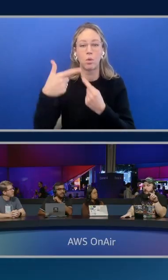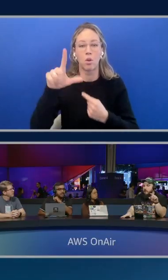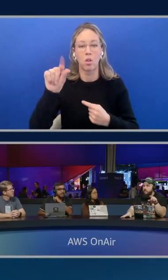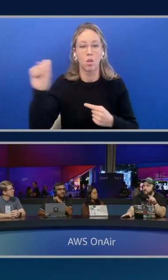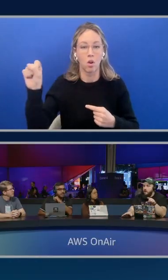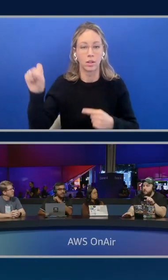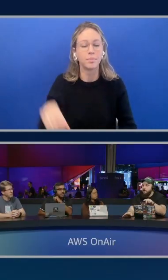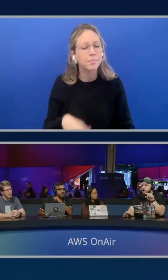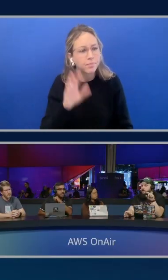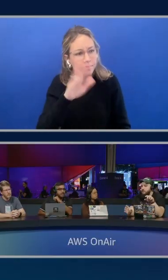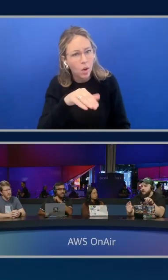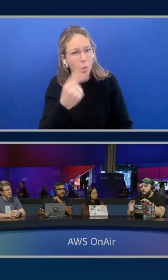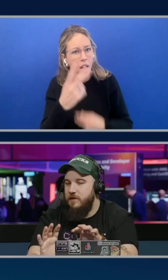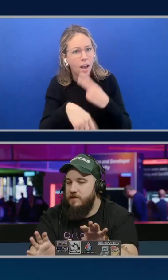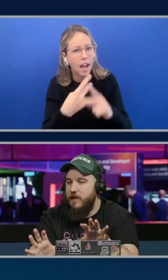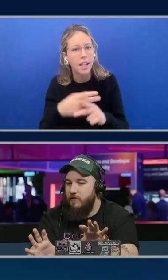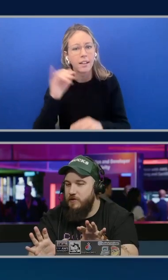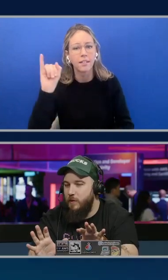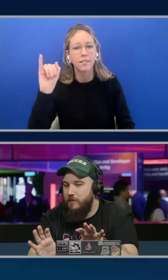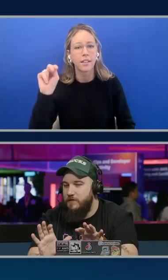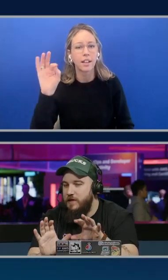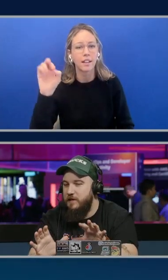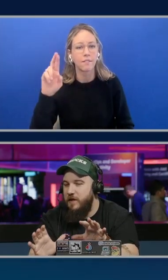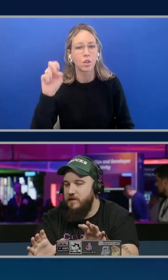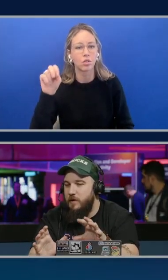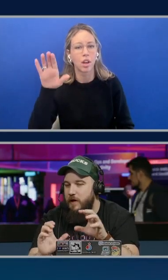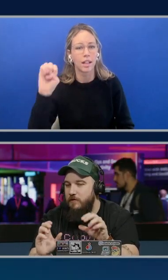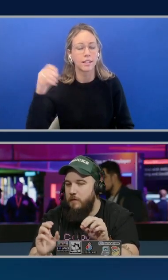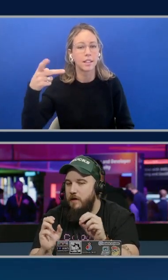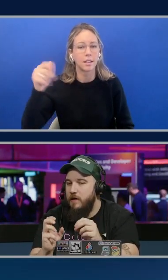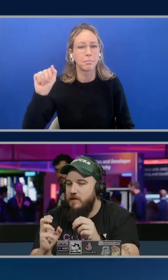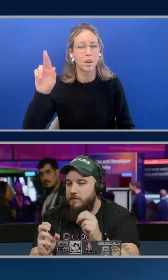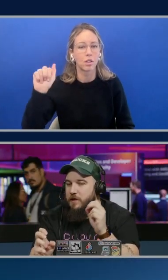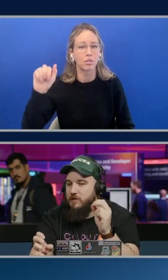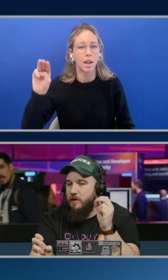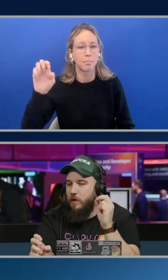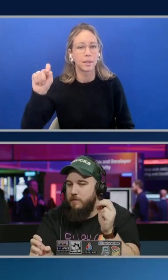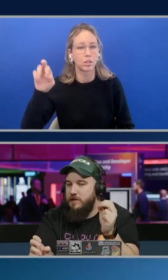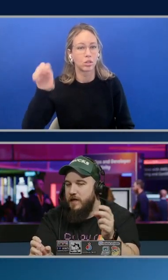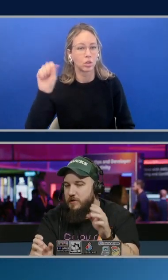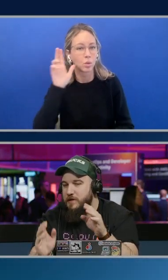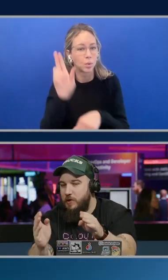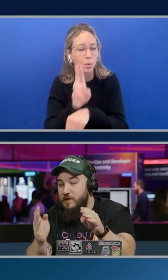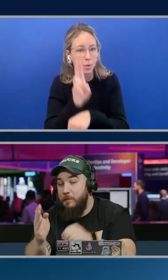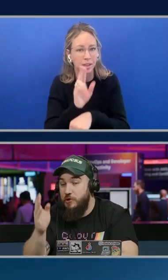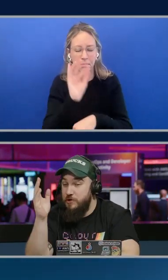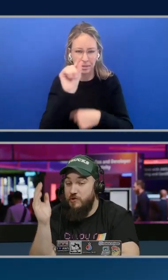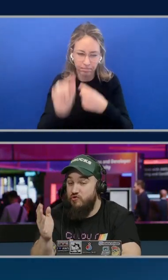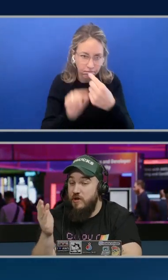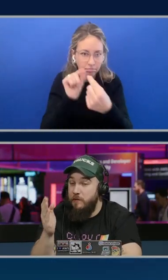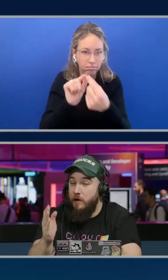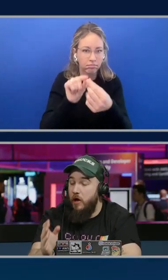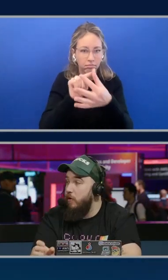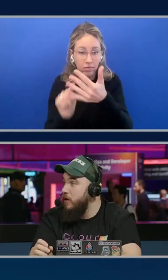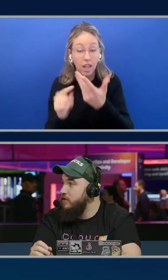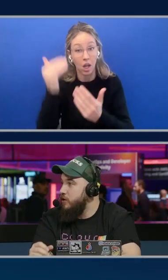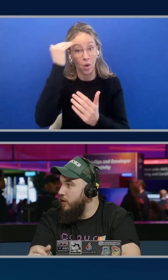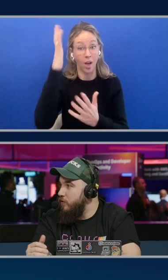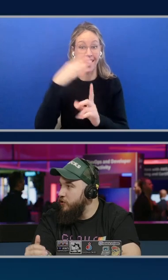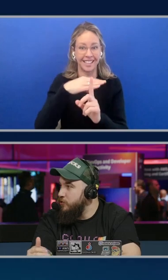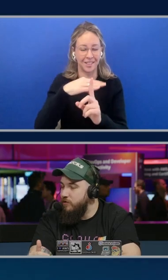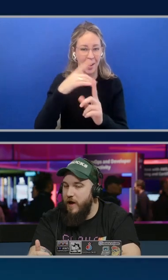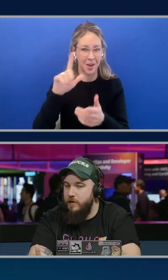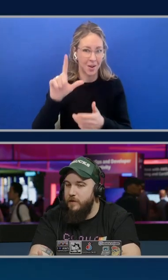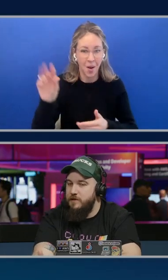kind of inference parameters are you using, because this is kind of also one of those key things when you have to be, something needs to be quite precise. So I see your temperature is extremely low, so you